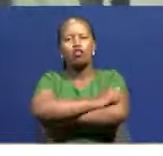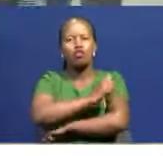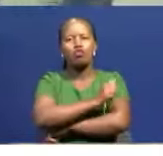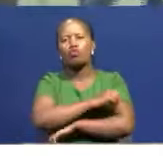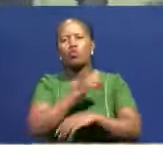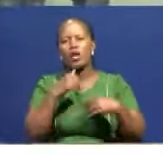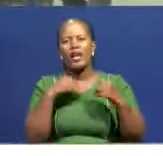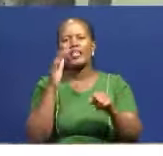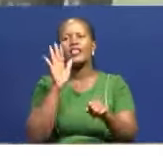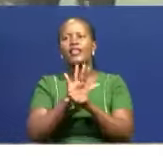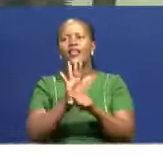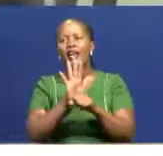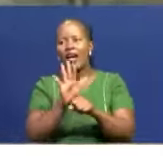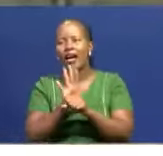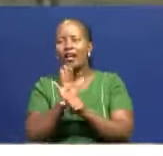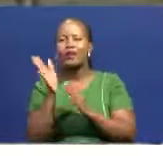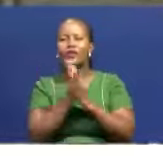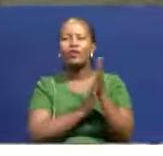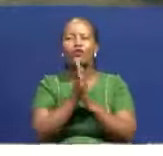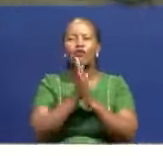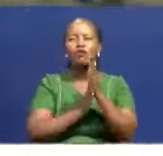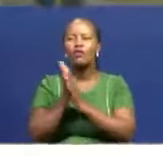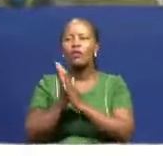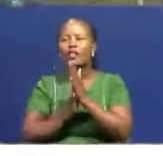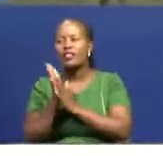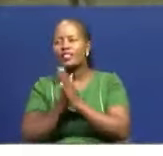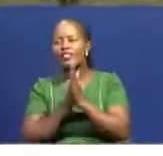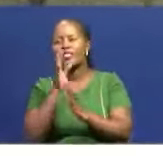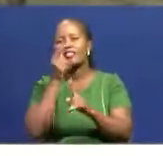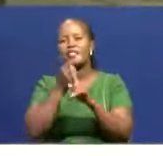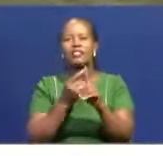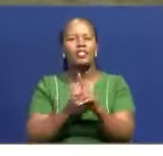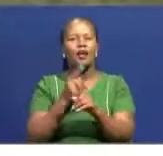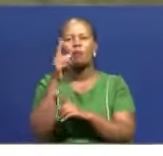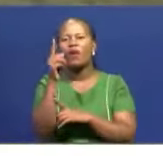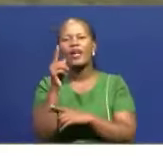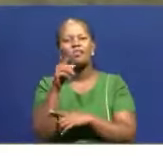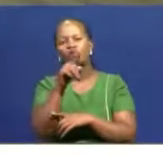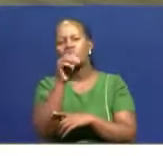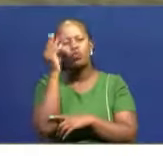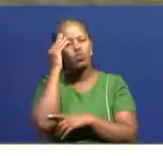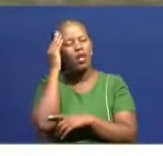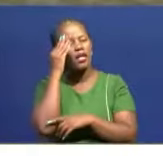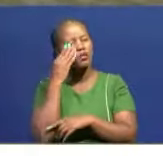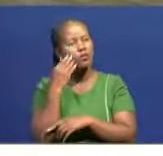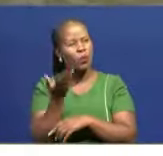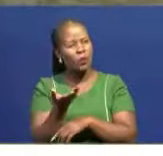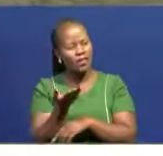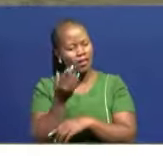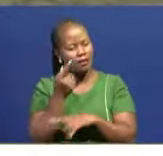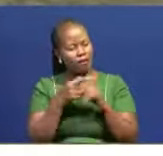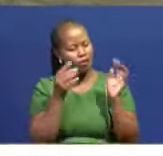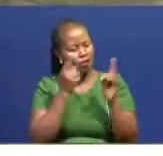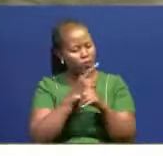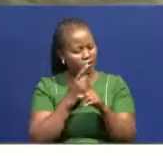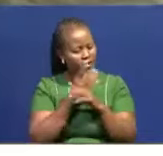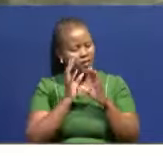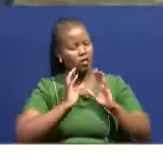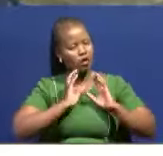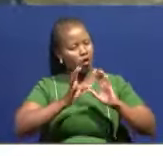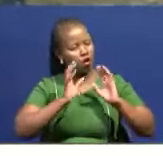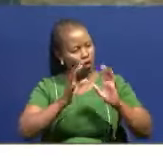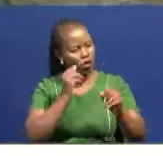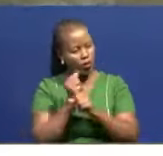interest in the schools' term one games. What did you pick out from, you know, the various coaches who were working with the